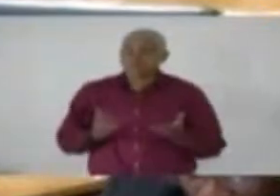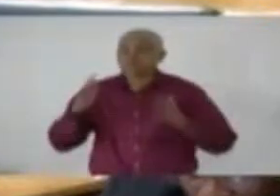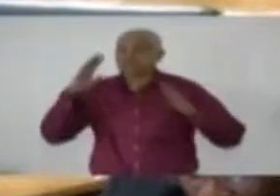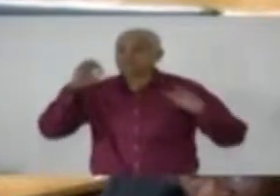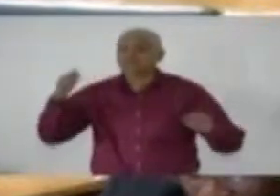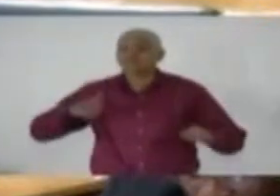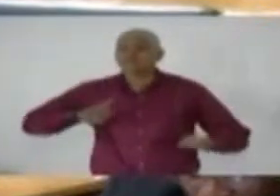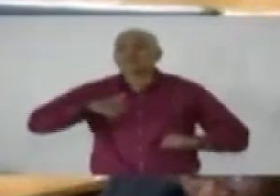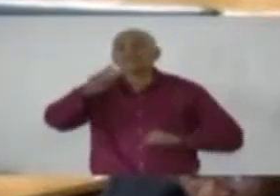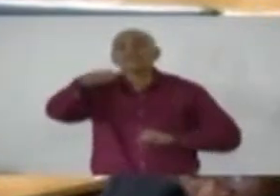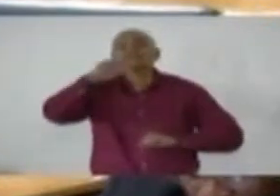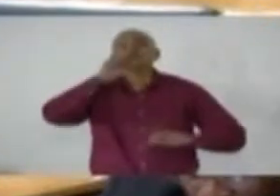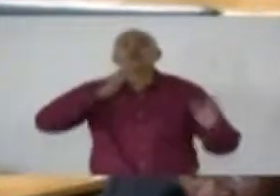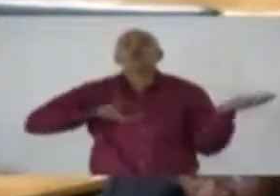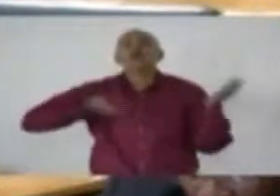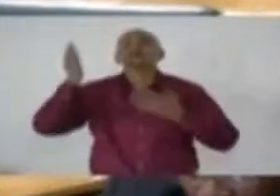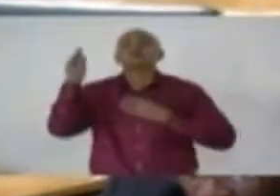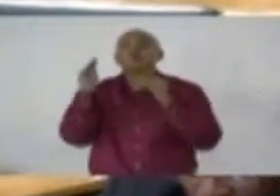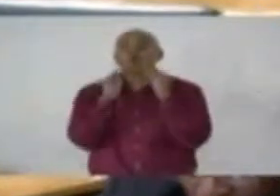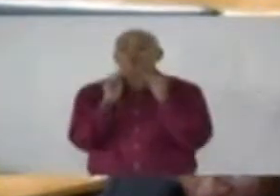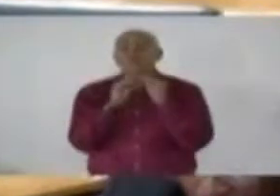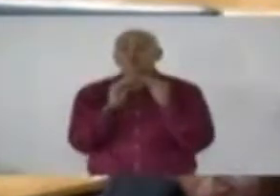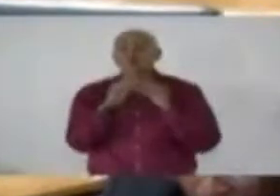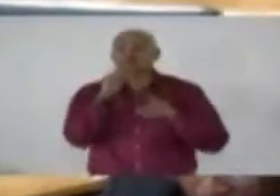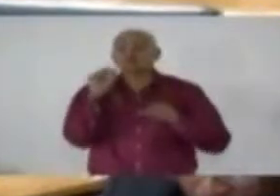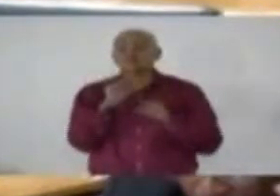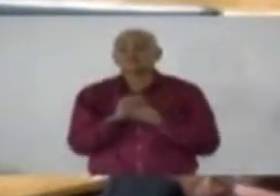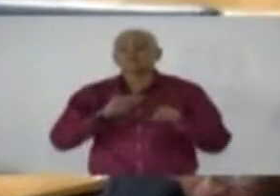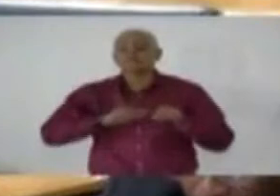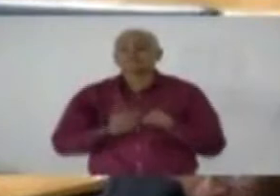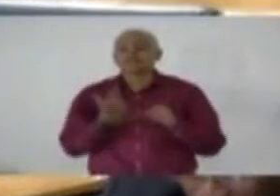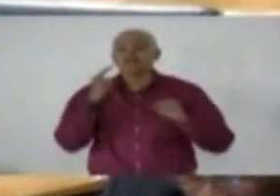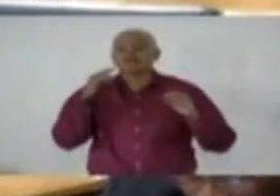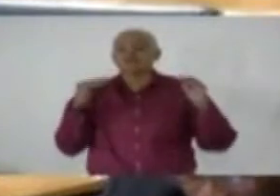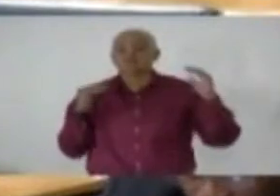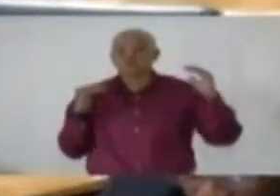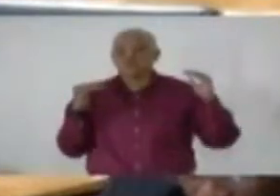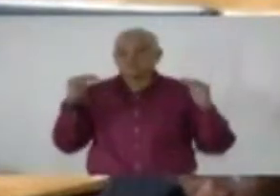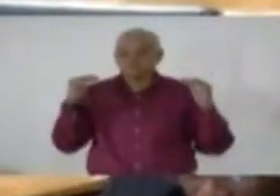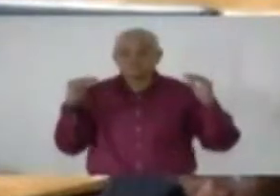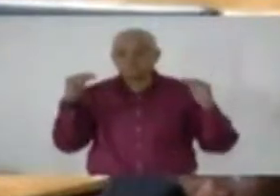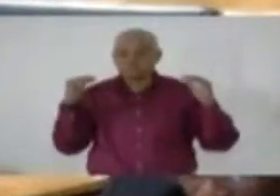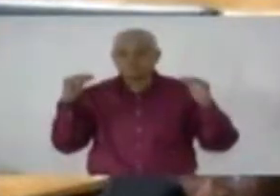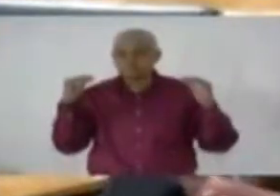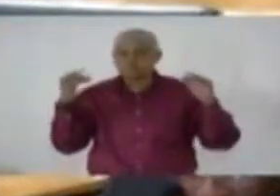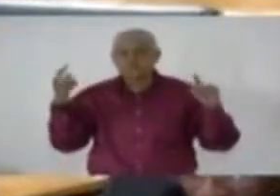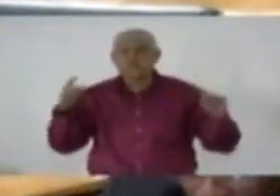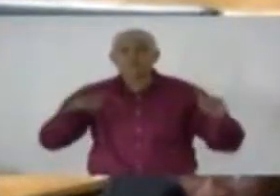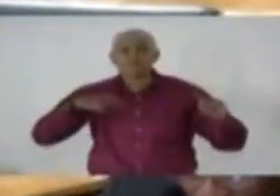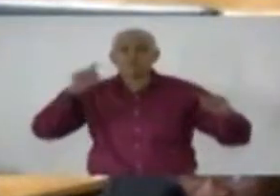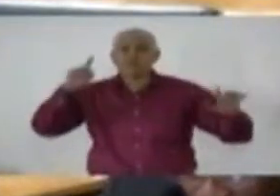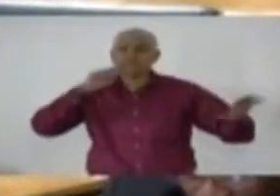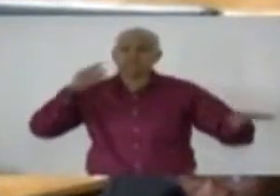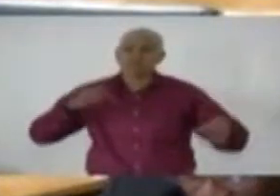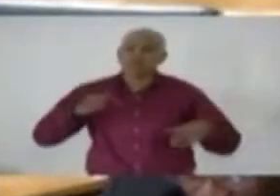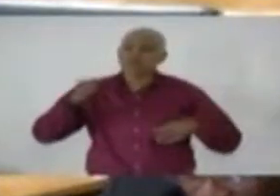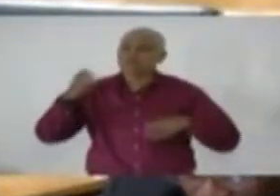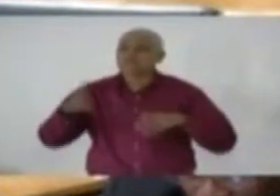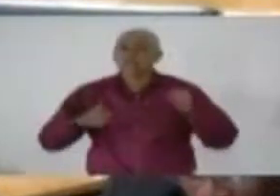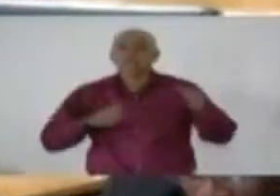we need to export a lot more in order to begin to close that deficit. We need to deploy